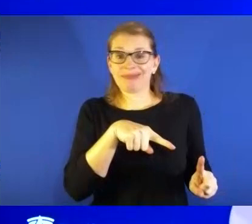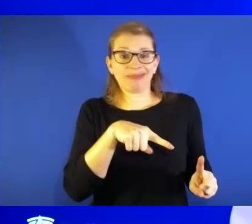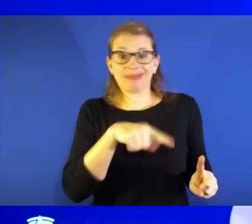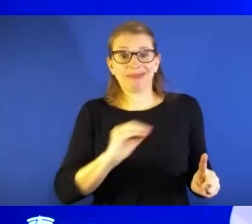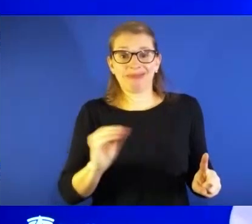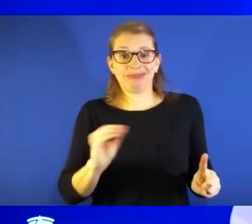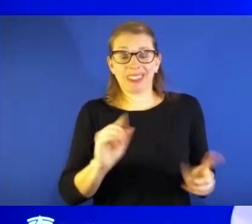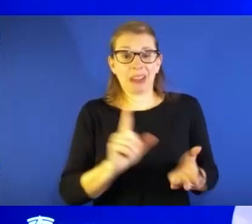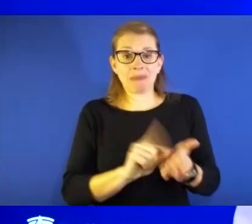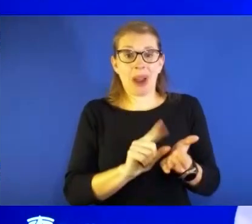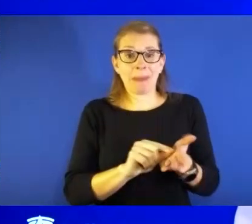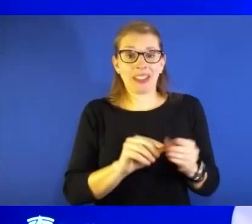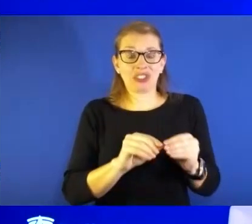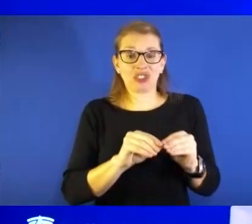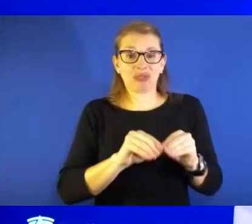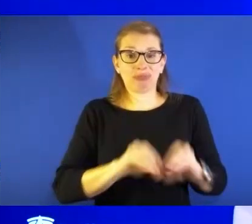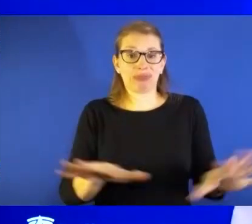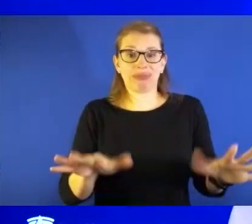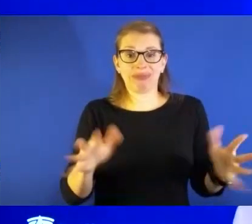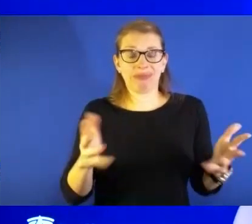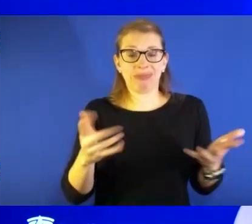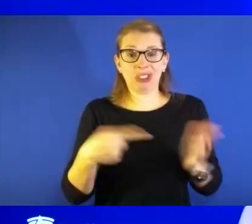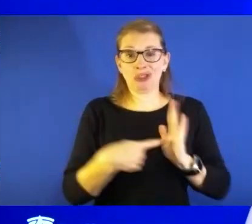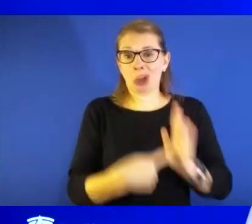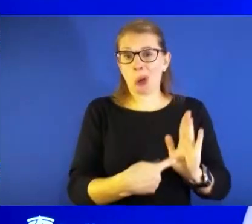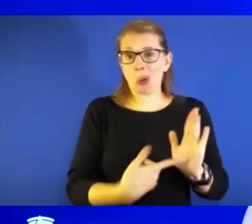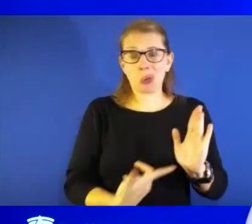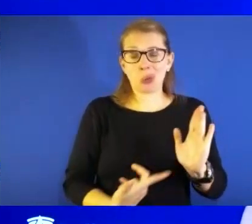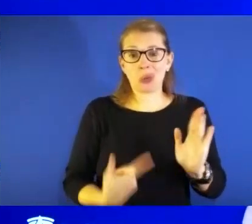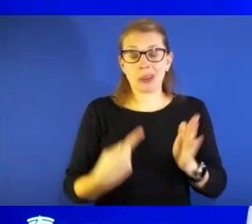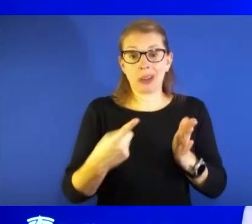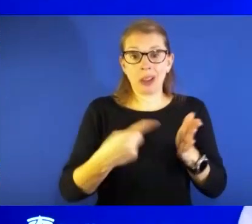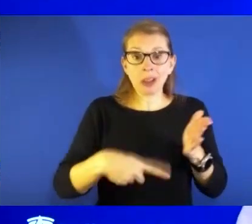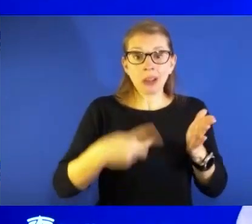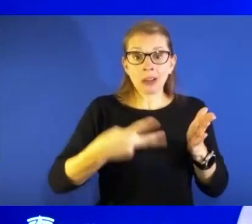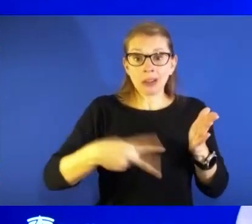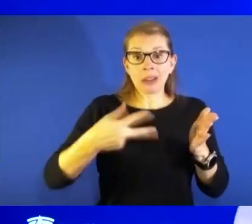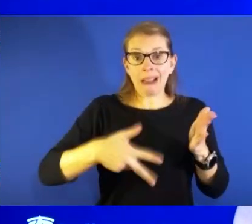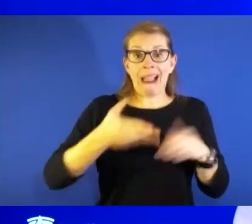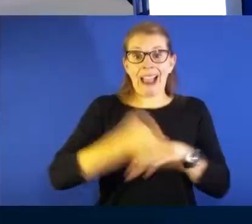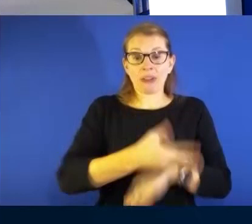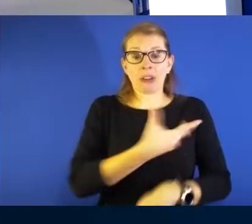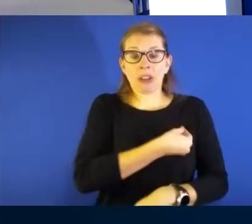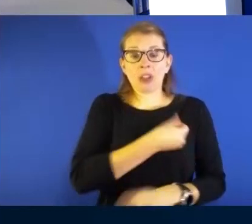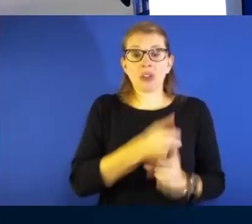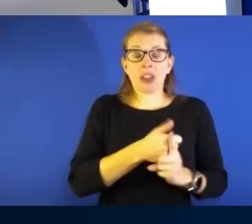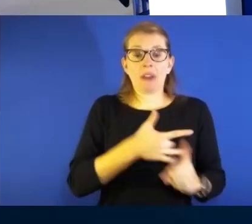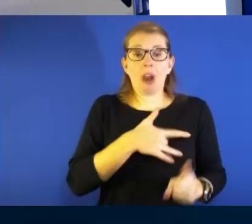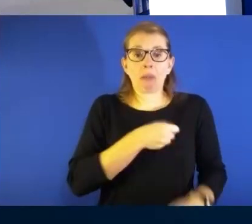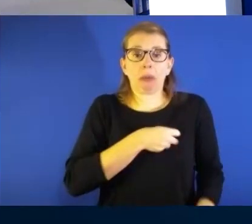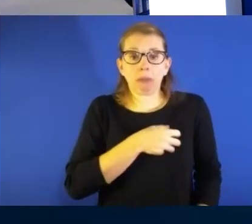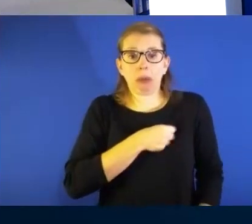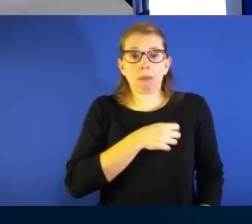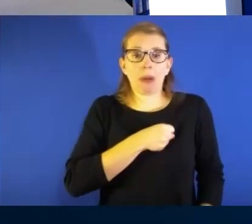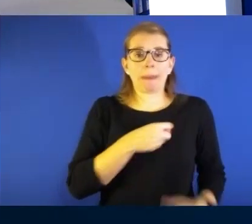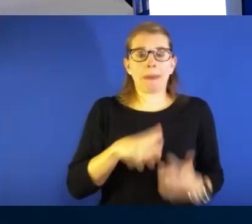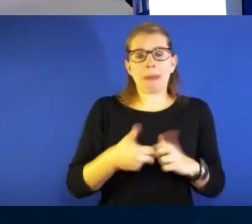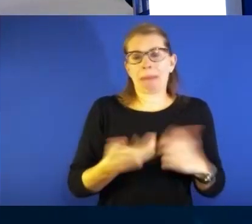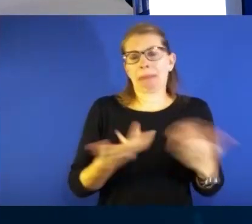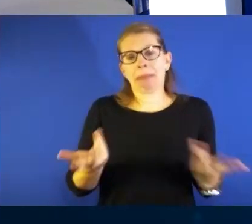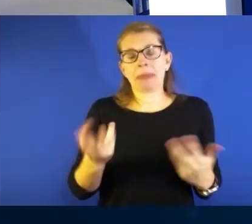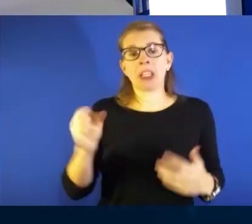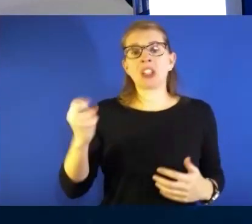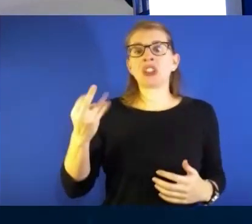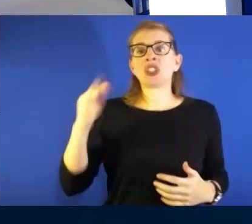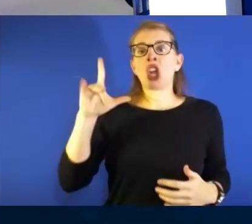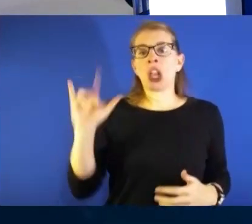published that shows that weeks after the vaccine now you have a problem of heart palpitations. So Shirley was asking about this on the